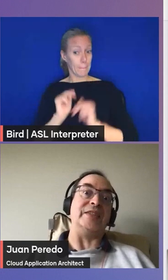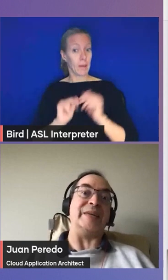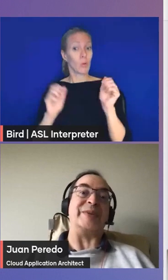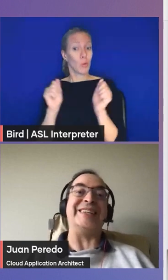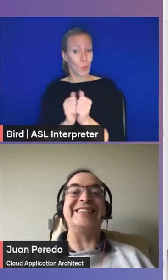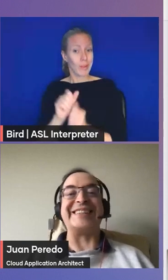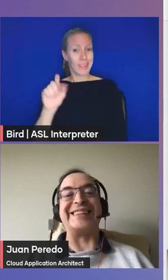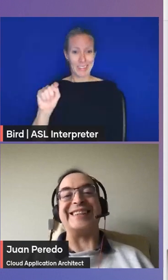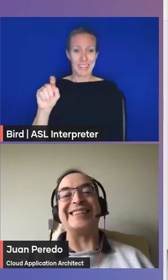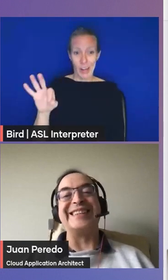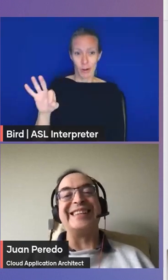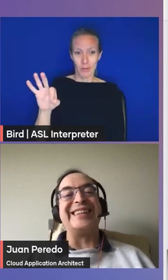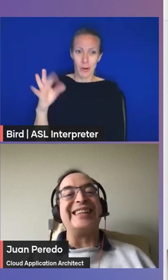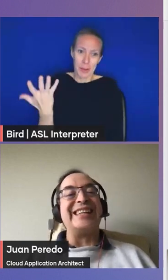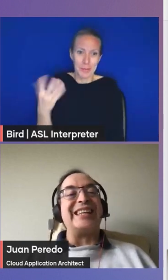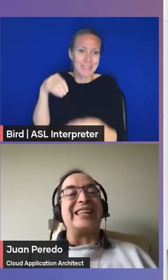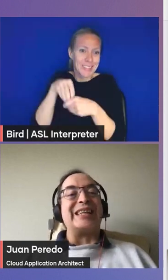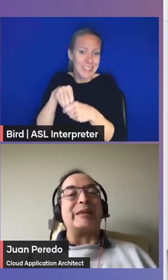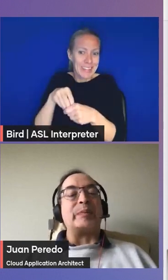in the name, right?